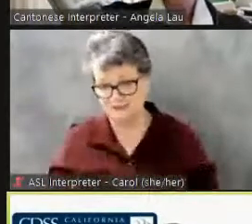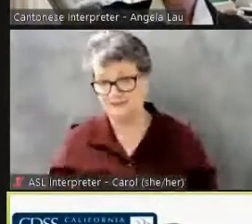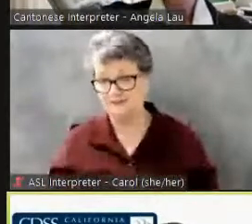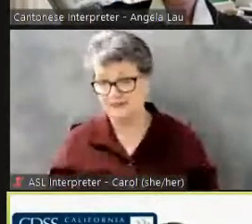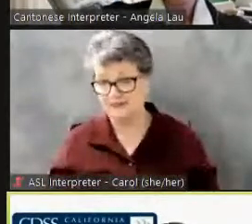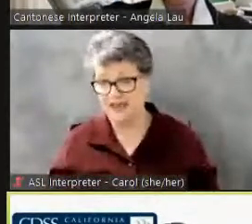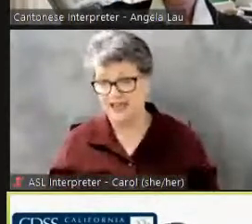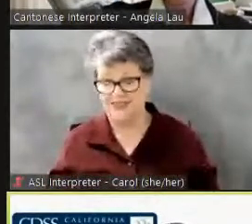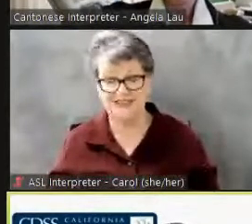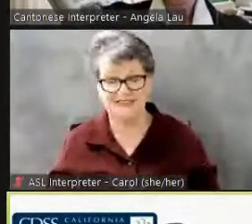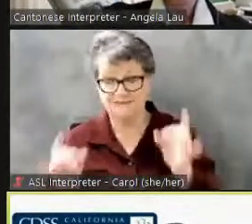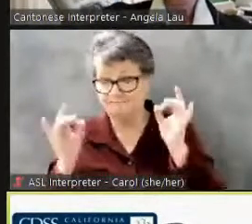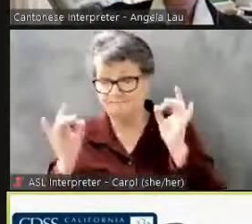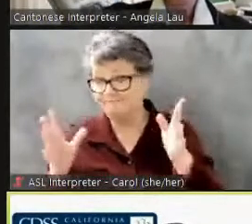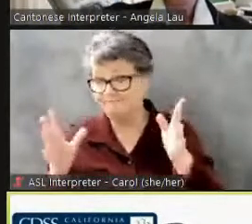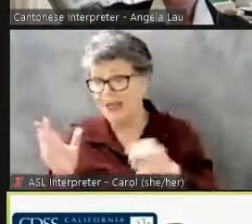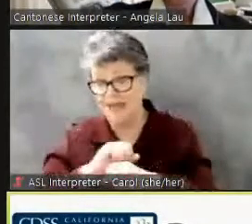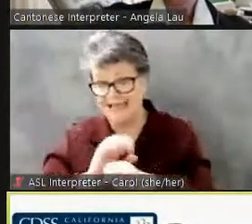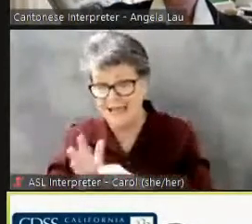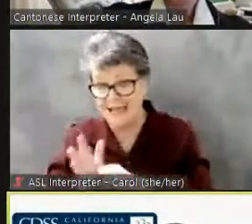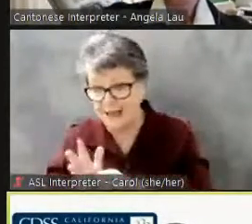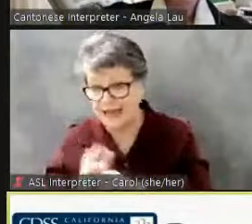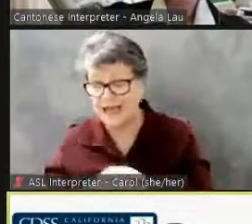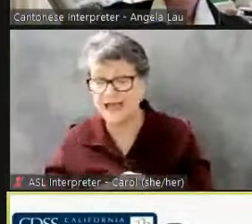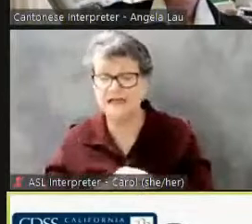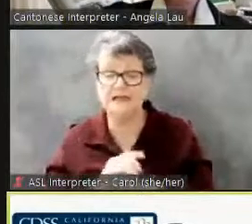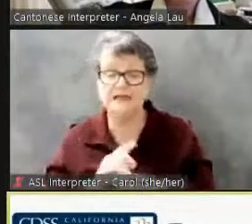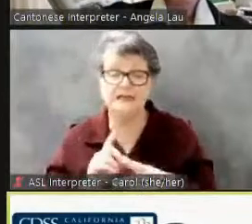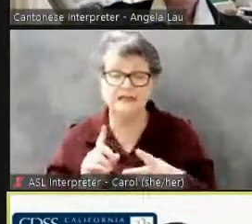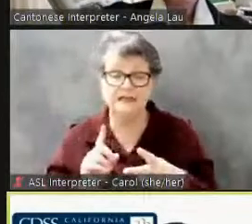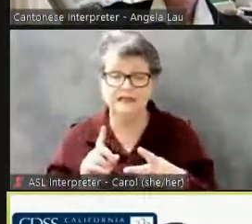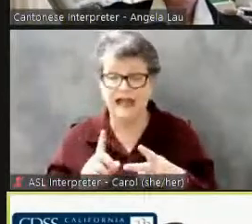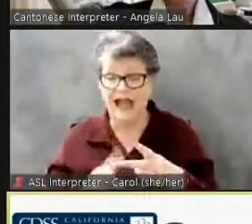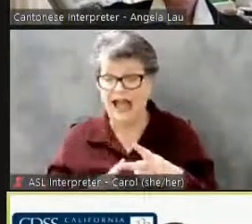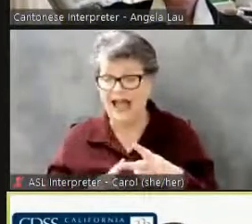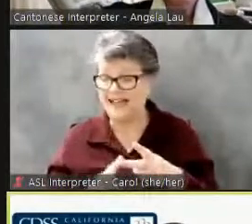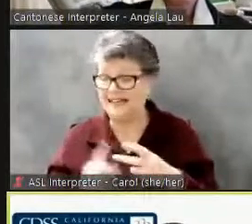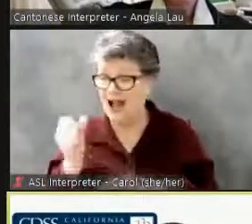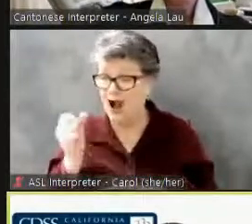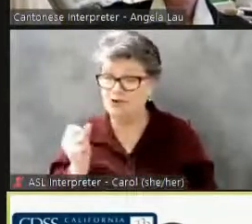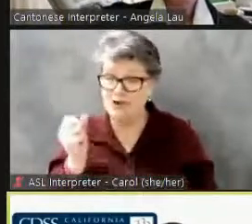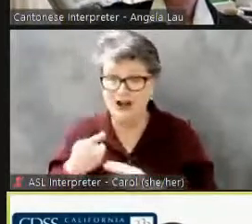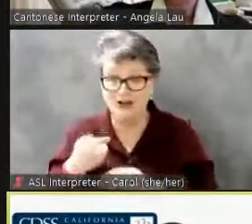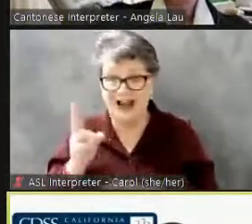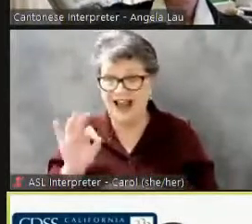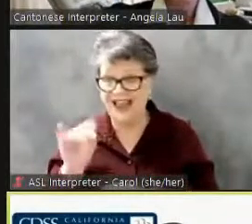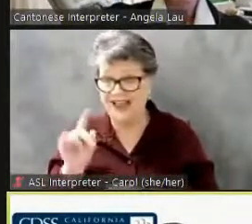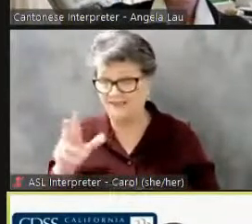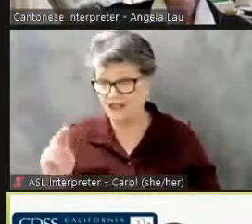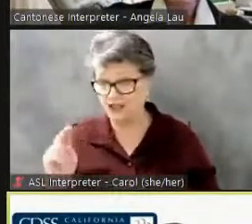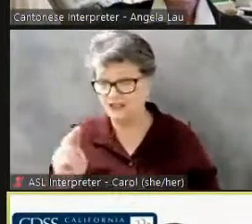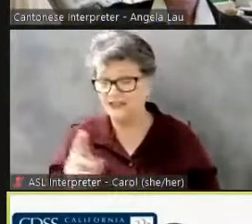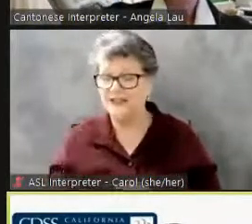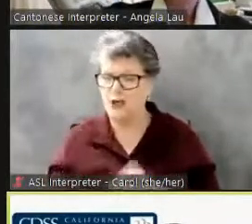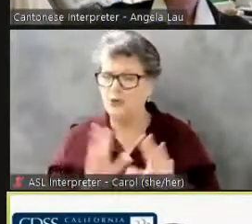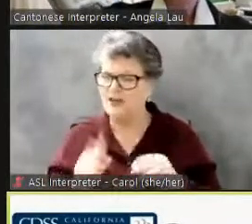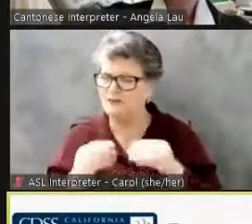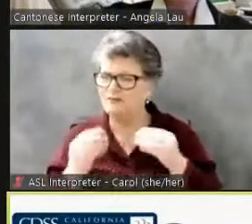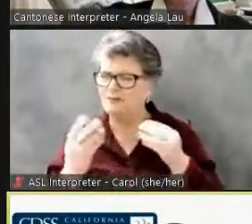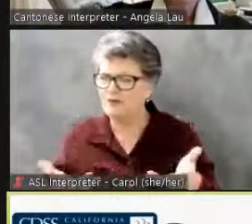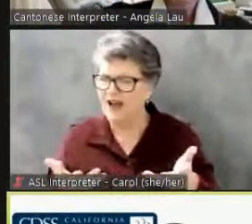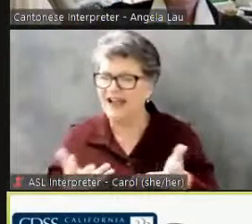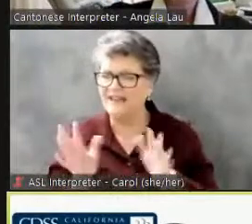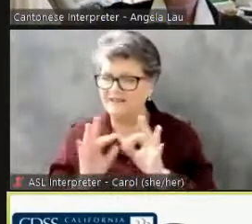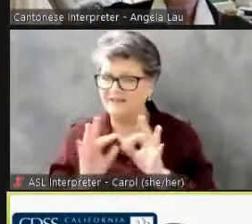a worldwide pandemic and a period of record high inflation, you continue to provide the